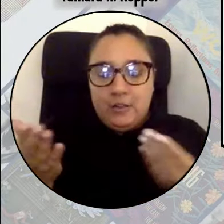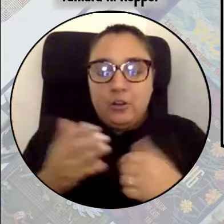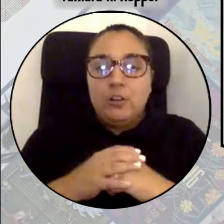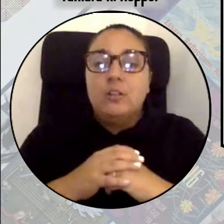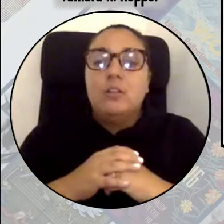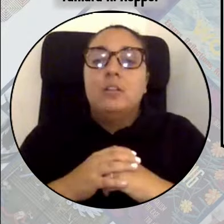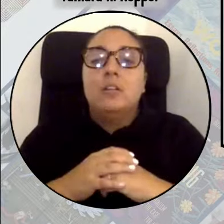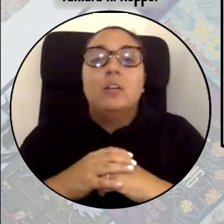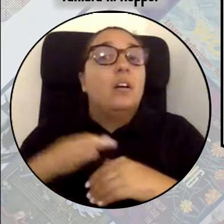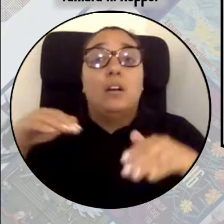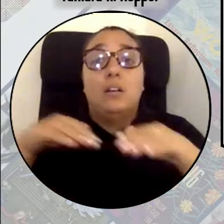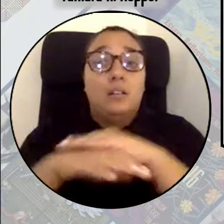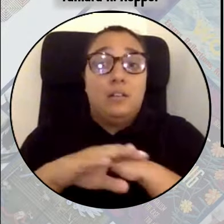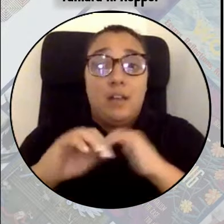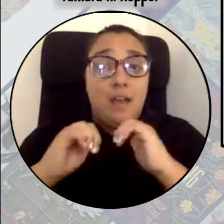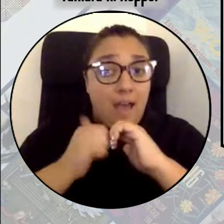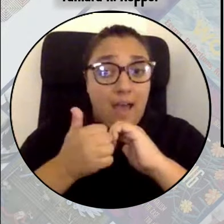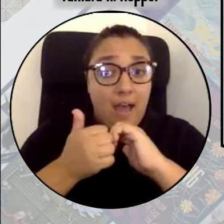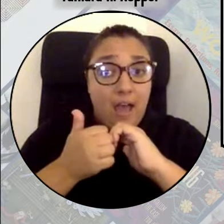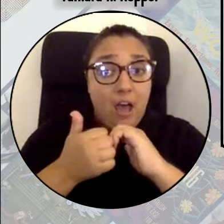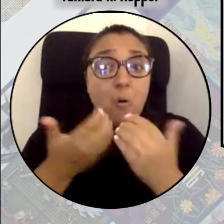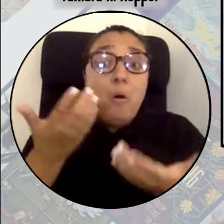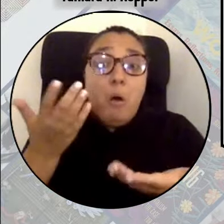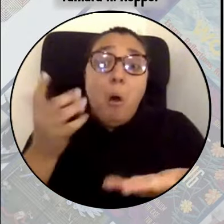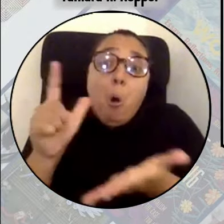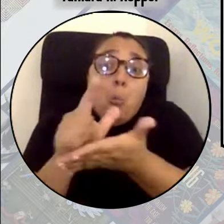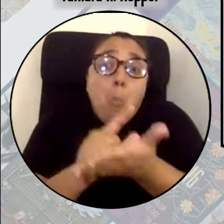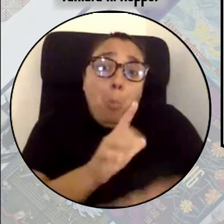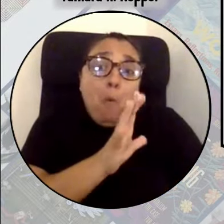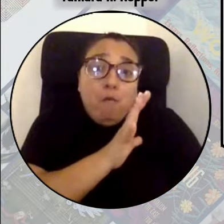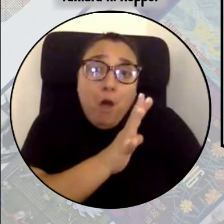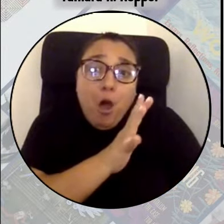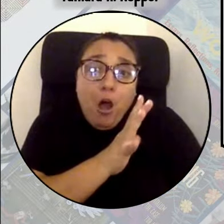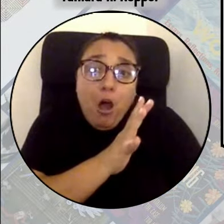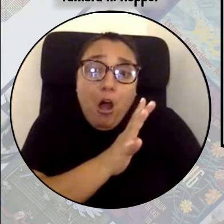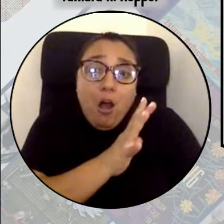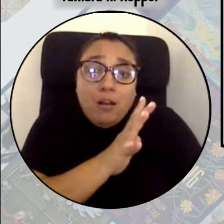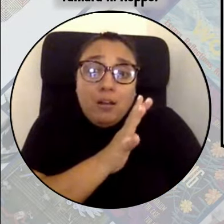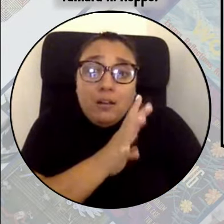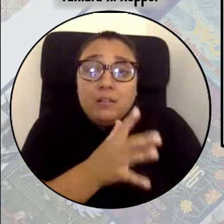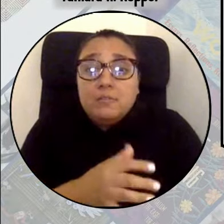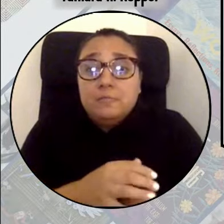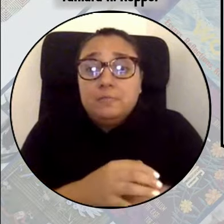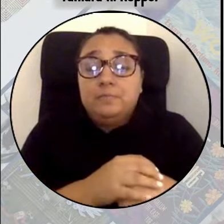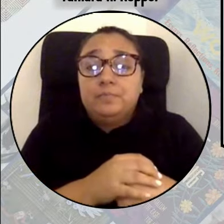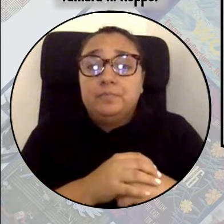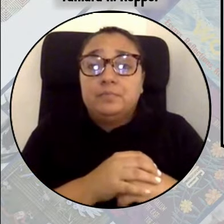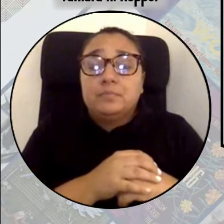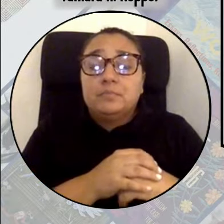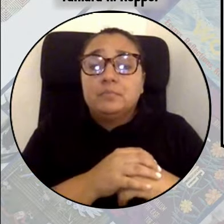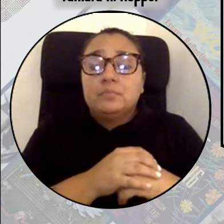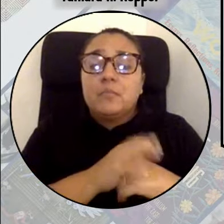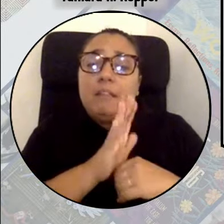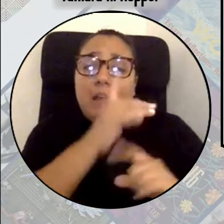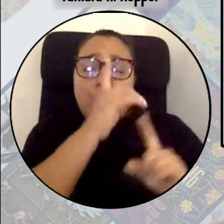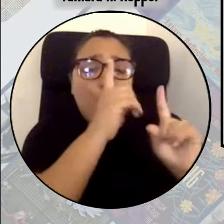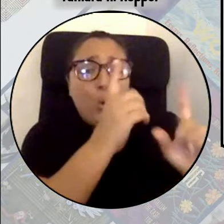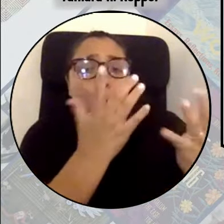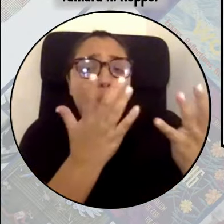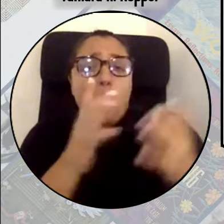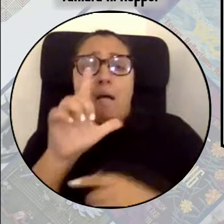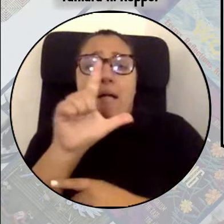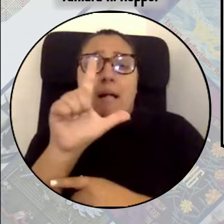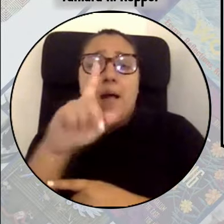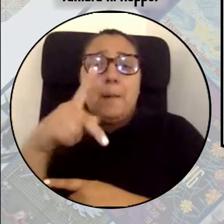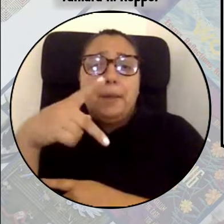in the United States legally. Right. And they might be coming in as to hope for LPR. They might have had, you know,